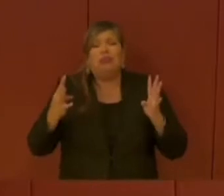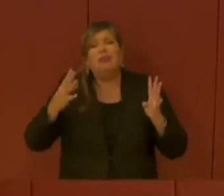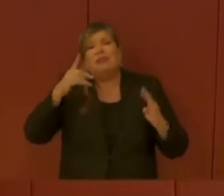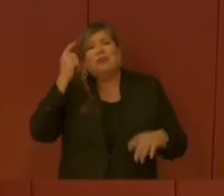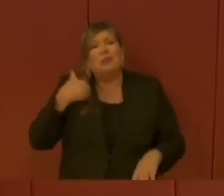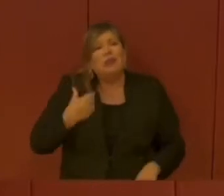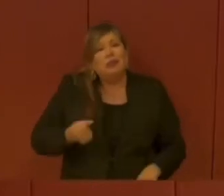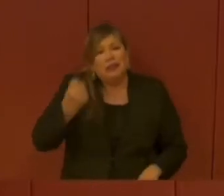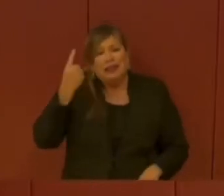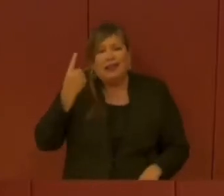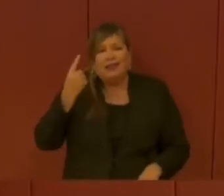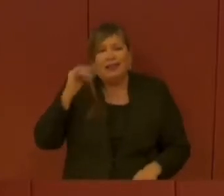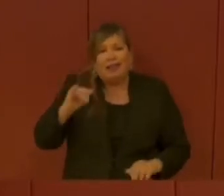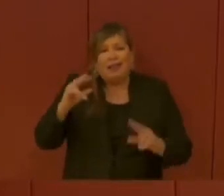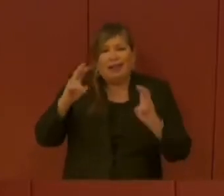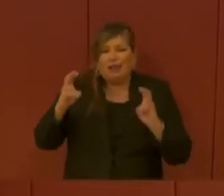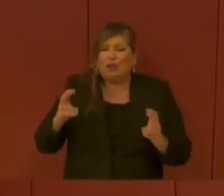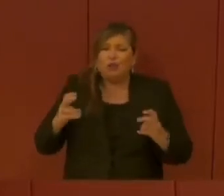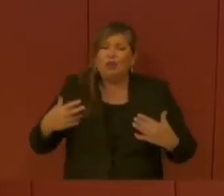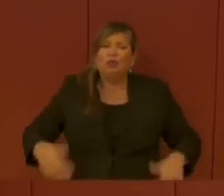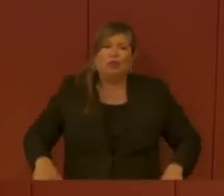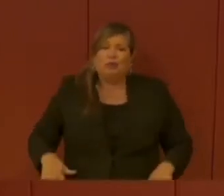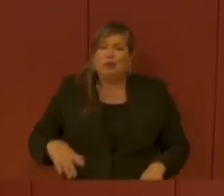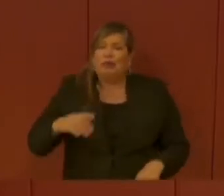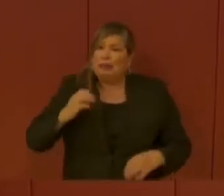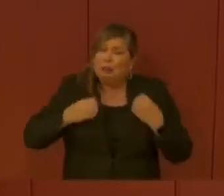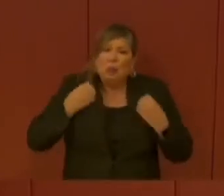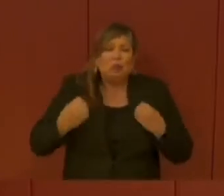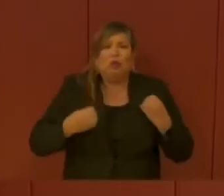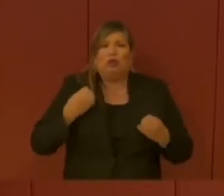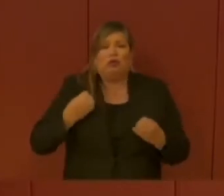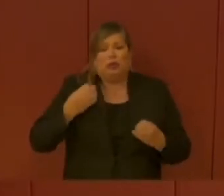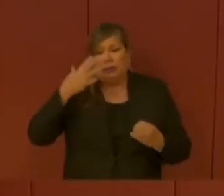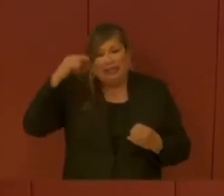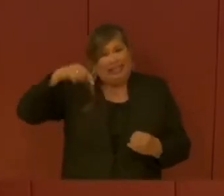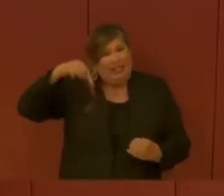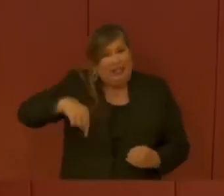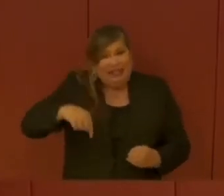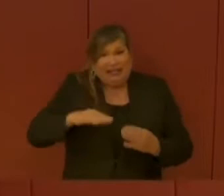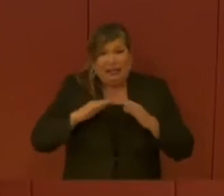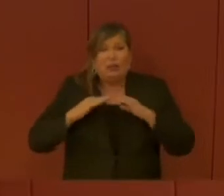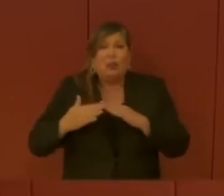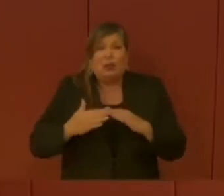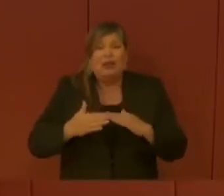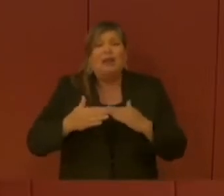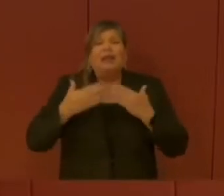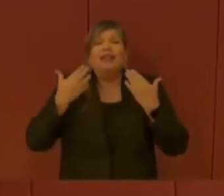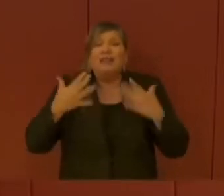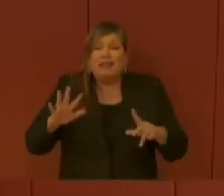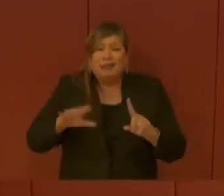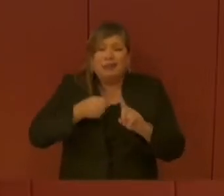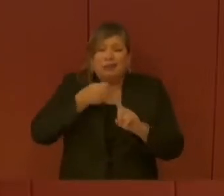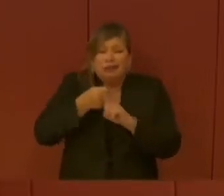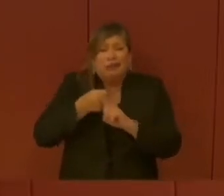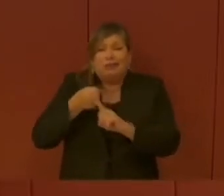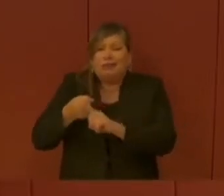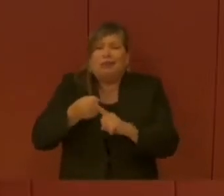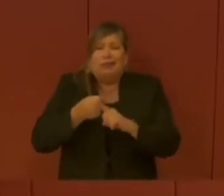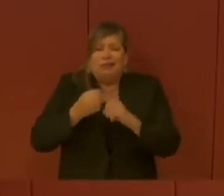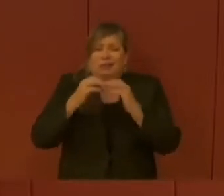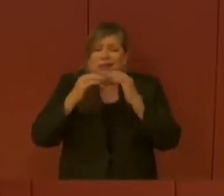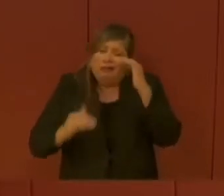understands these things in very raw and emotional ways, because this is a community that has been impacted disproportionately